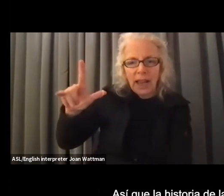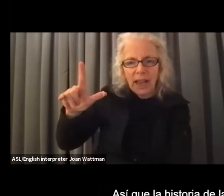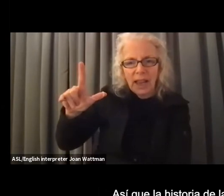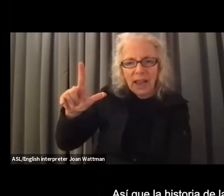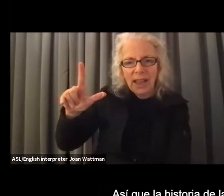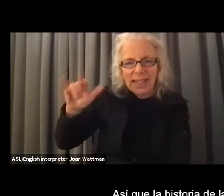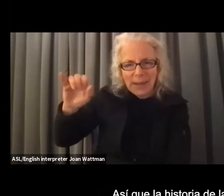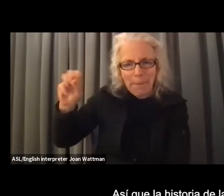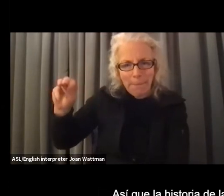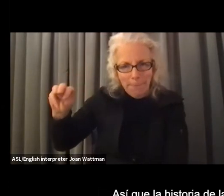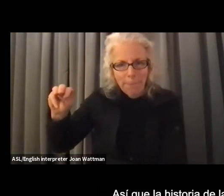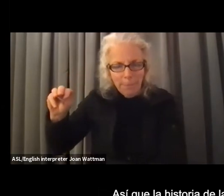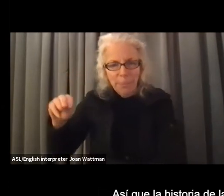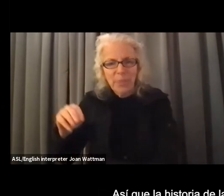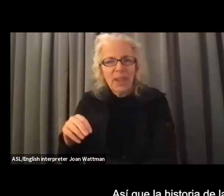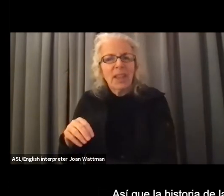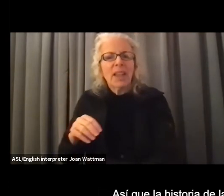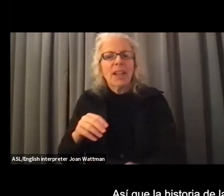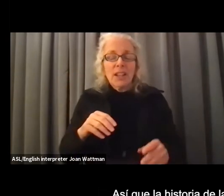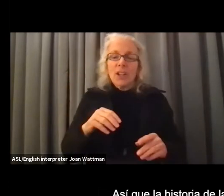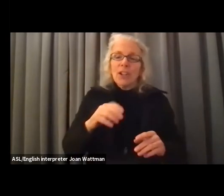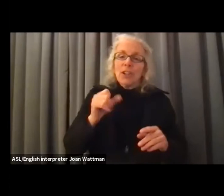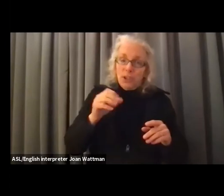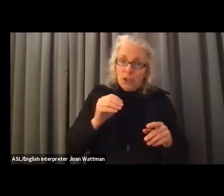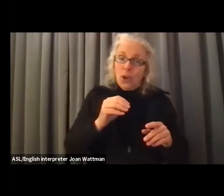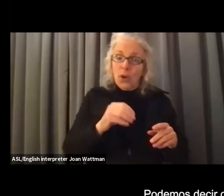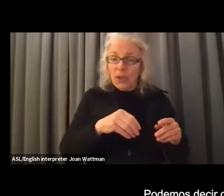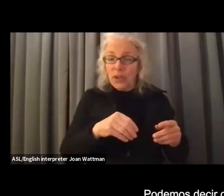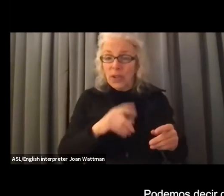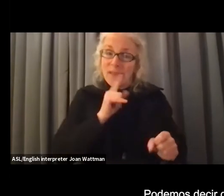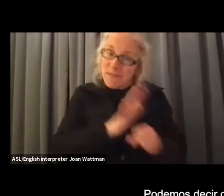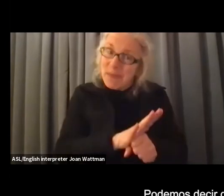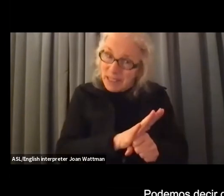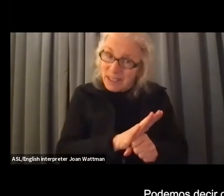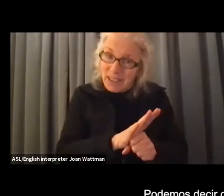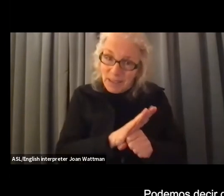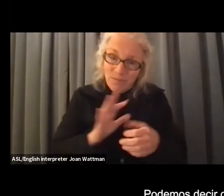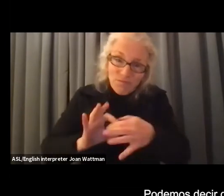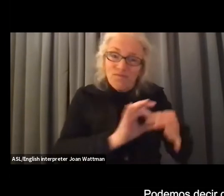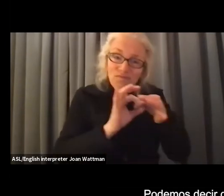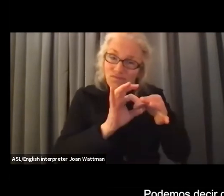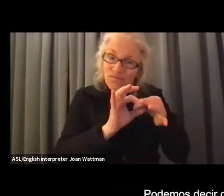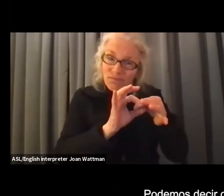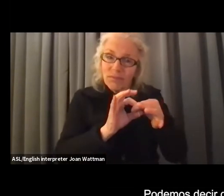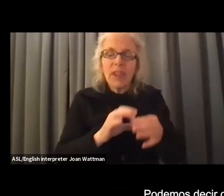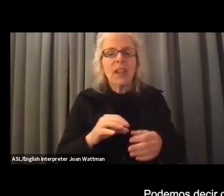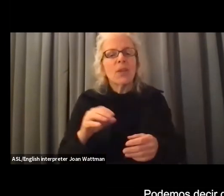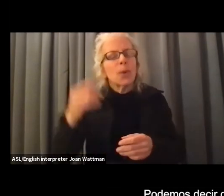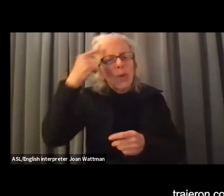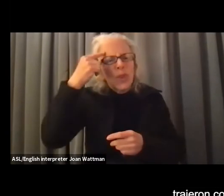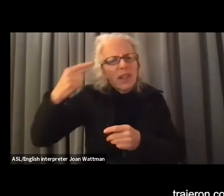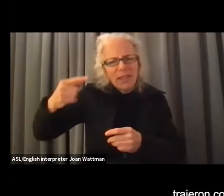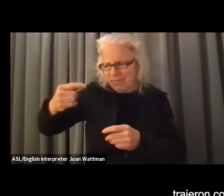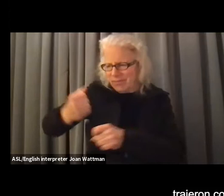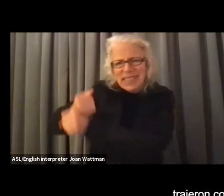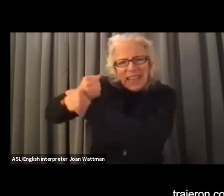and Black internationalism is indeed long. We can say perhaps it began with the cultural carryovers that enslaved